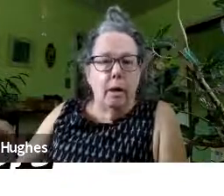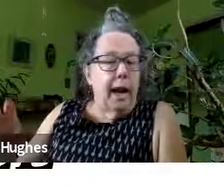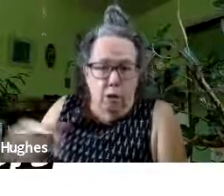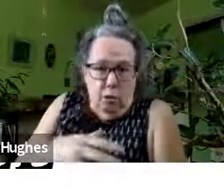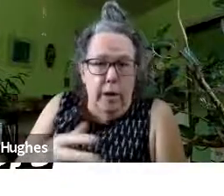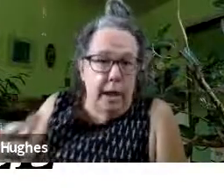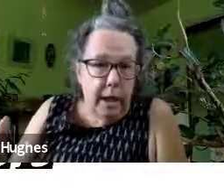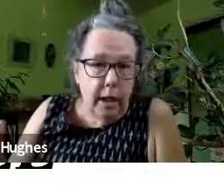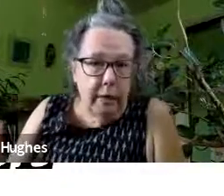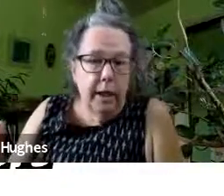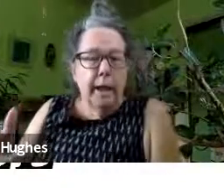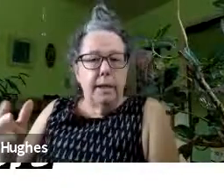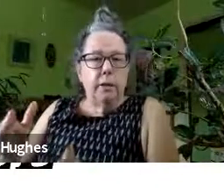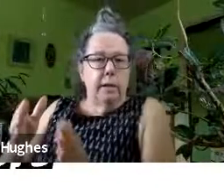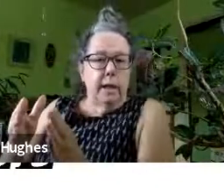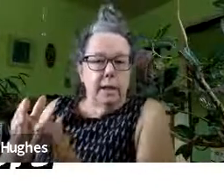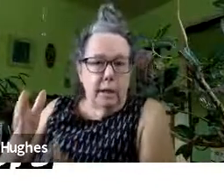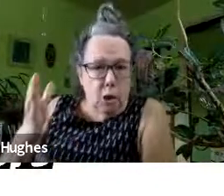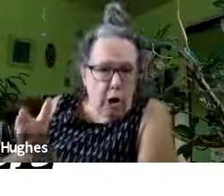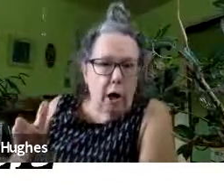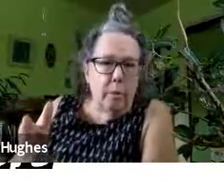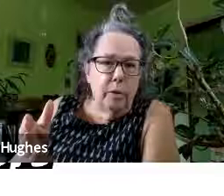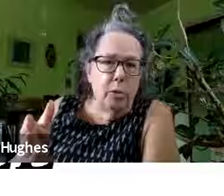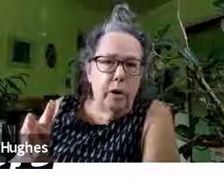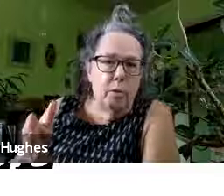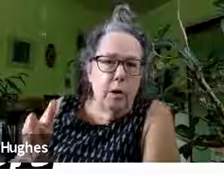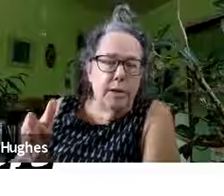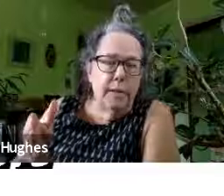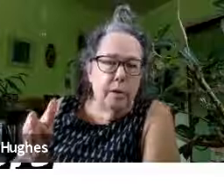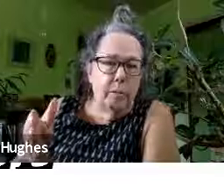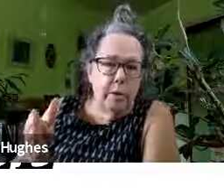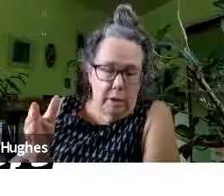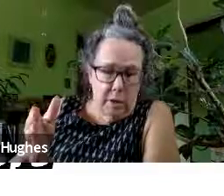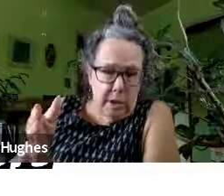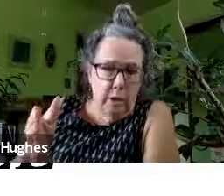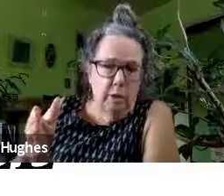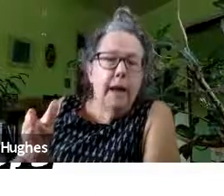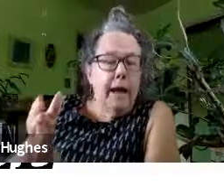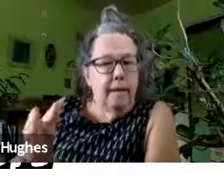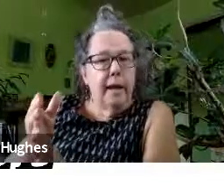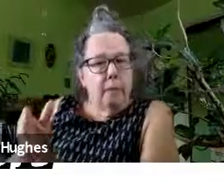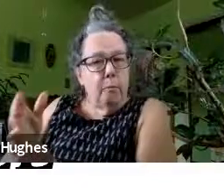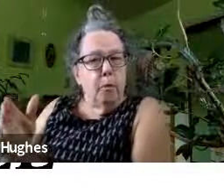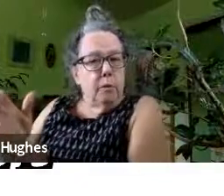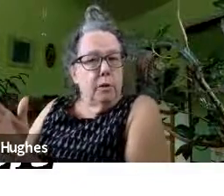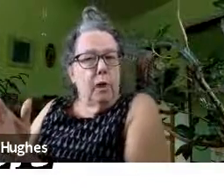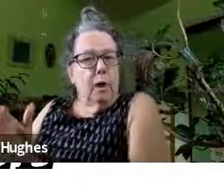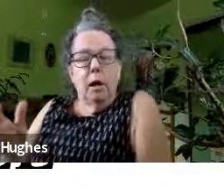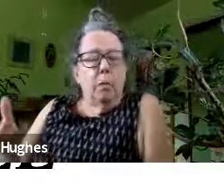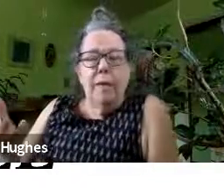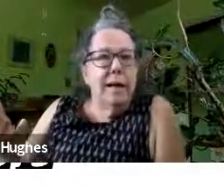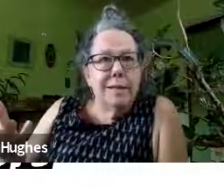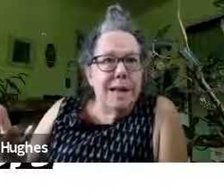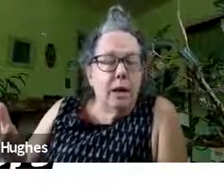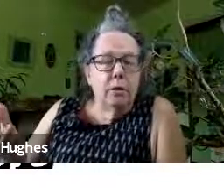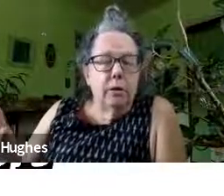you know, and I couldn't read any of it until it caught up with where it was with the speaker, and then it moved along.